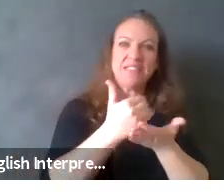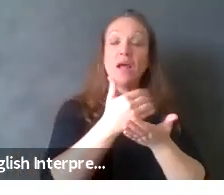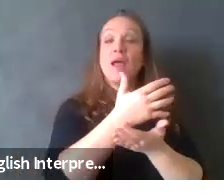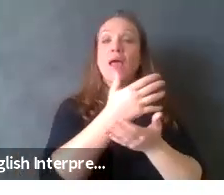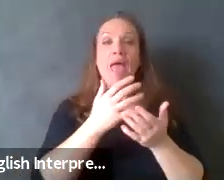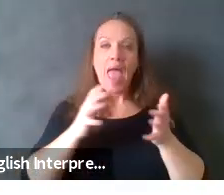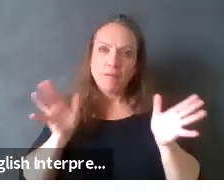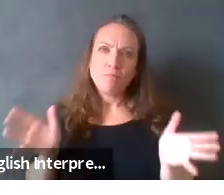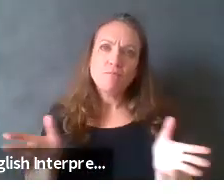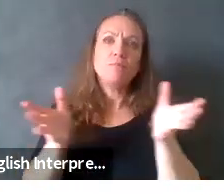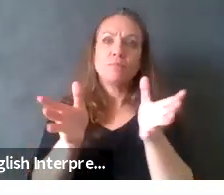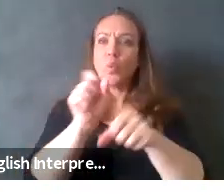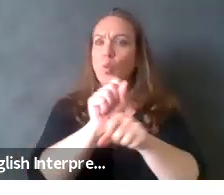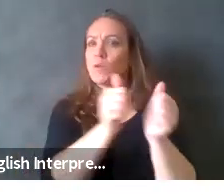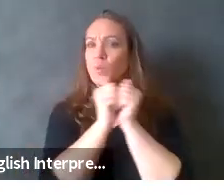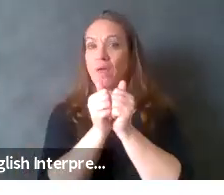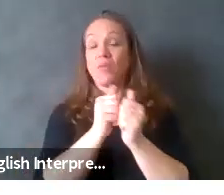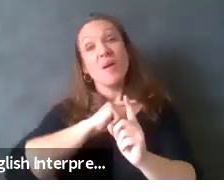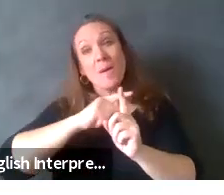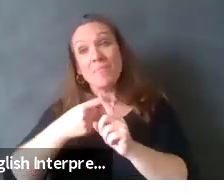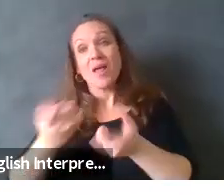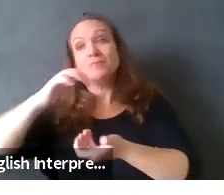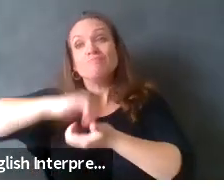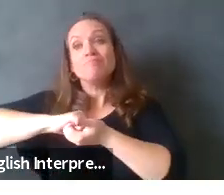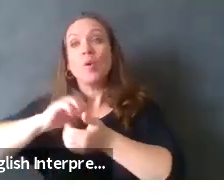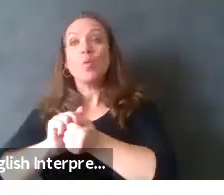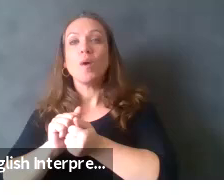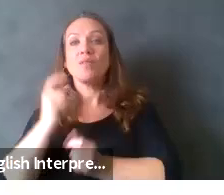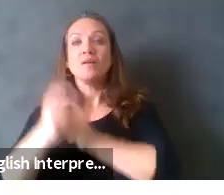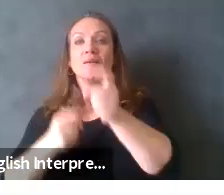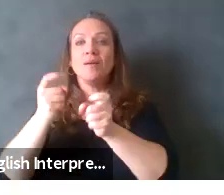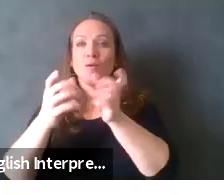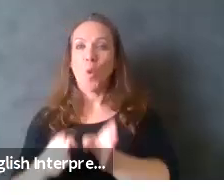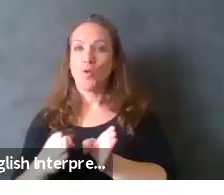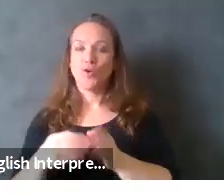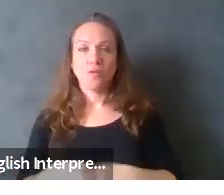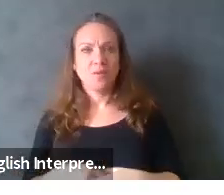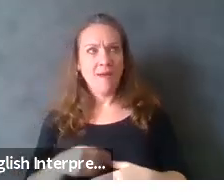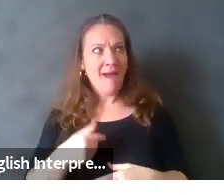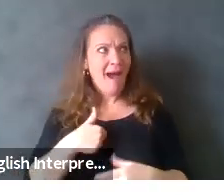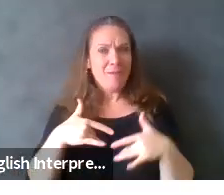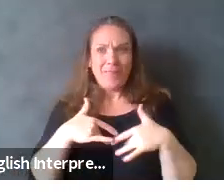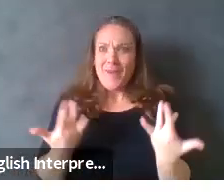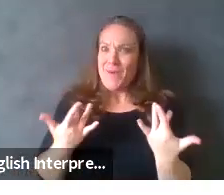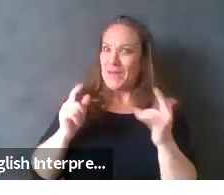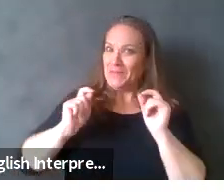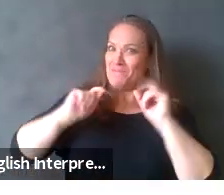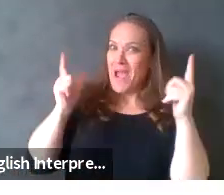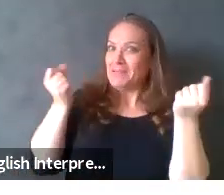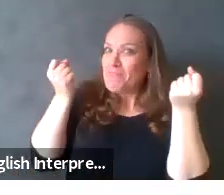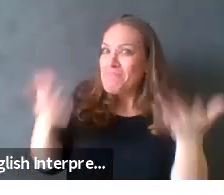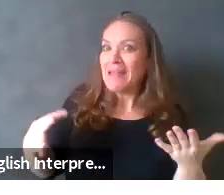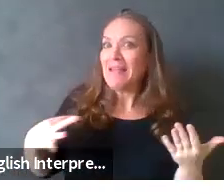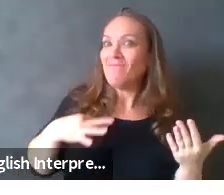donors. I have been pleasantly surprised at how many of our volunteers are willing to go out in this